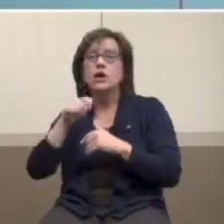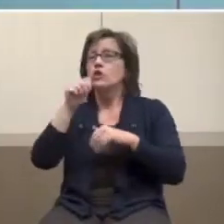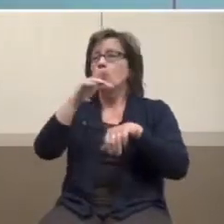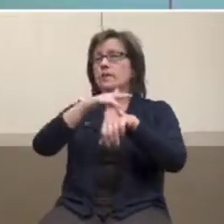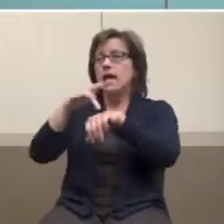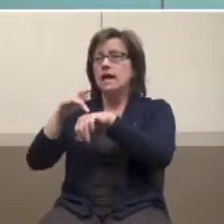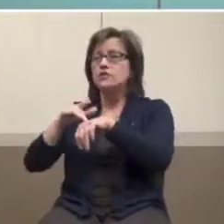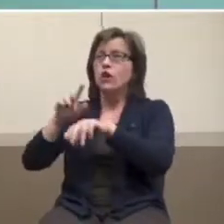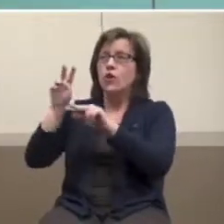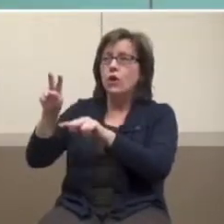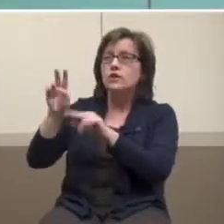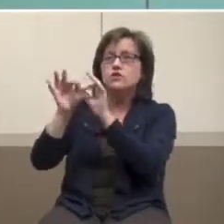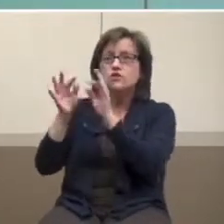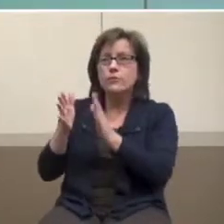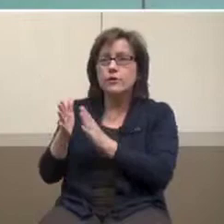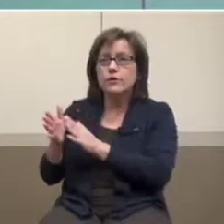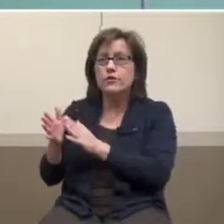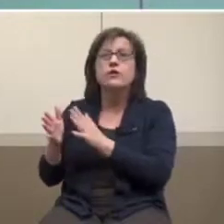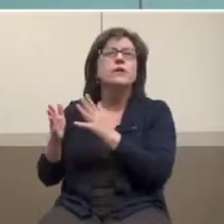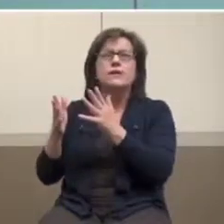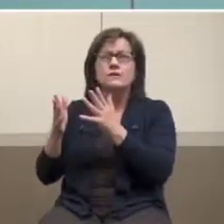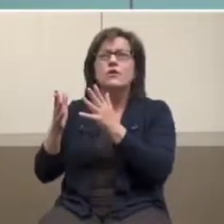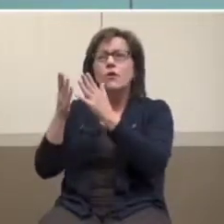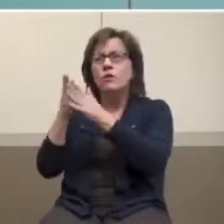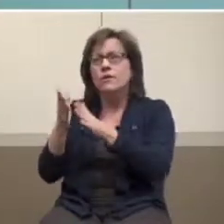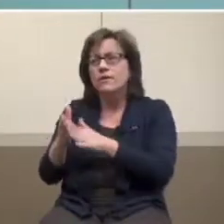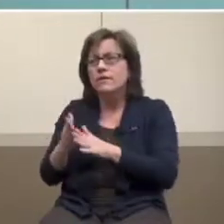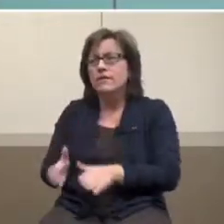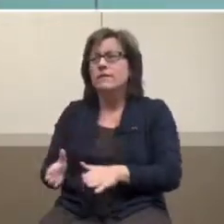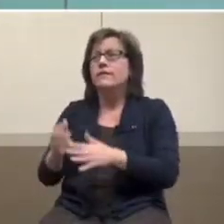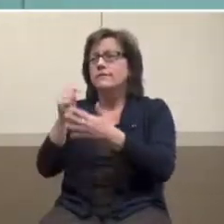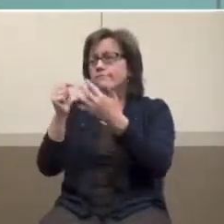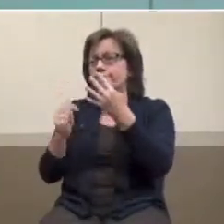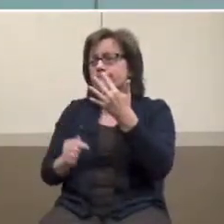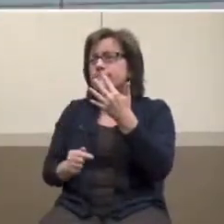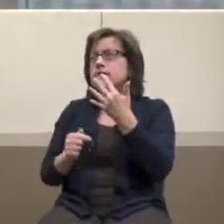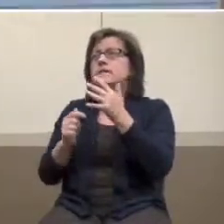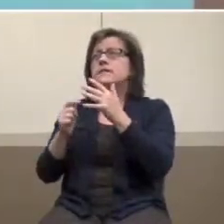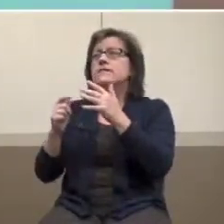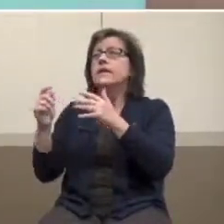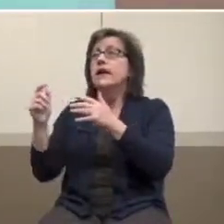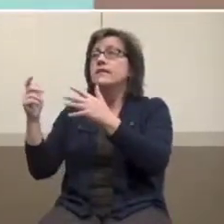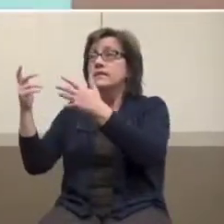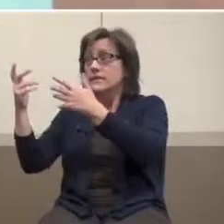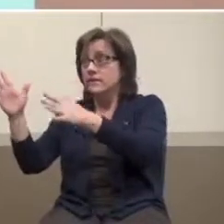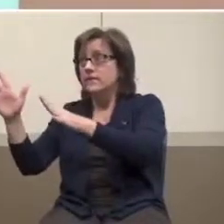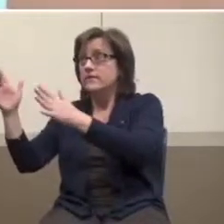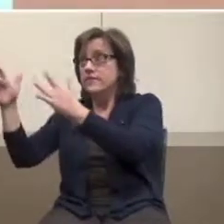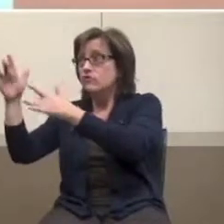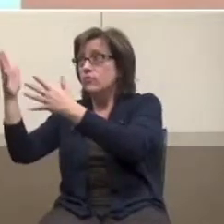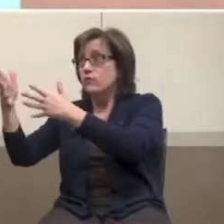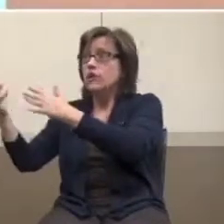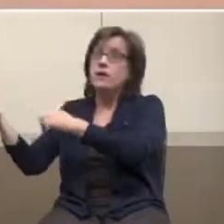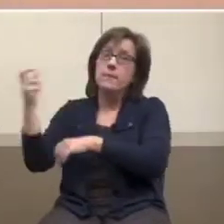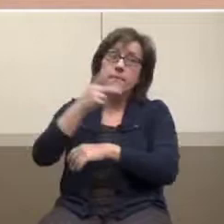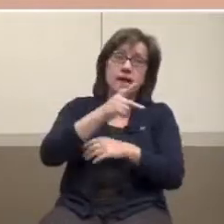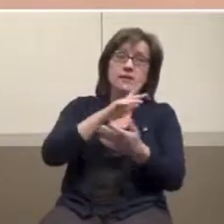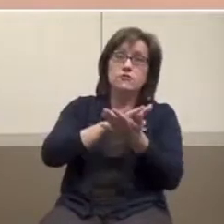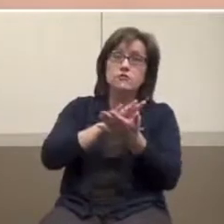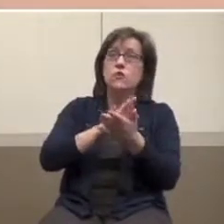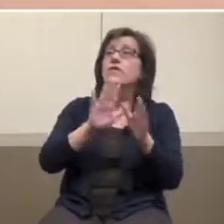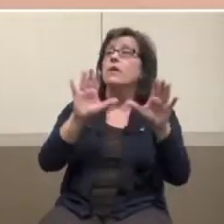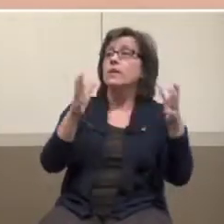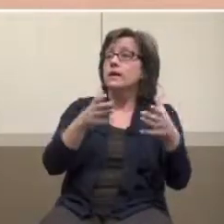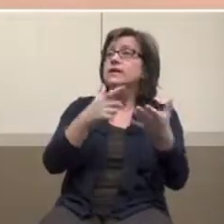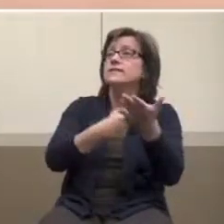interpreter. So we broke it down into each piece, and then when we came back to school, we would look at this and say, did we do these things? What things did